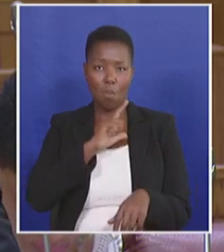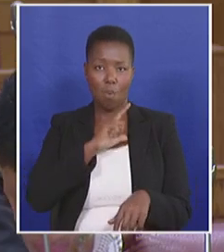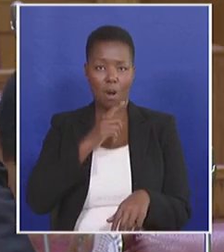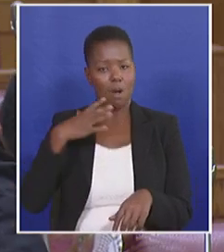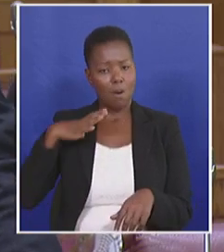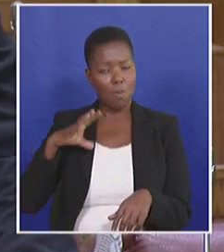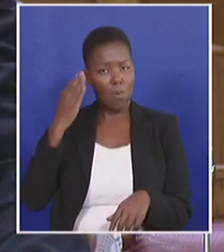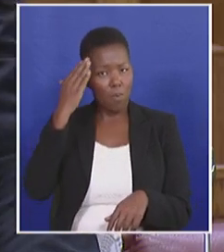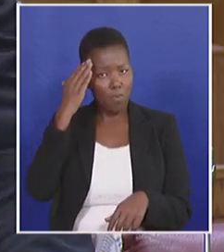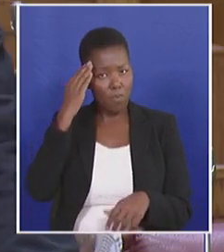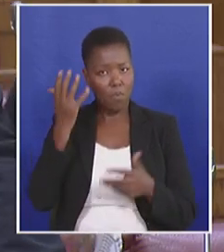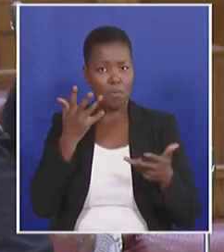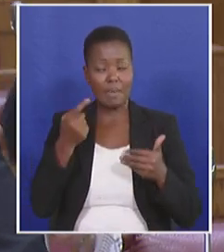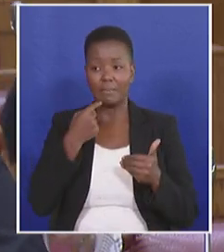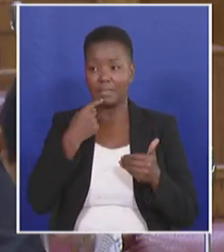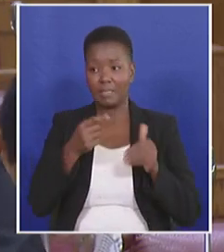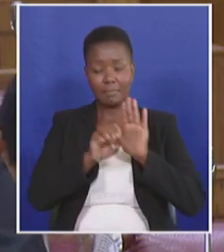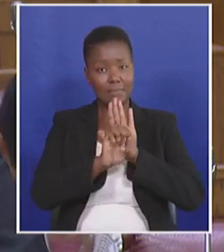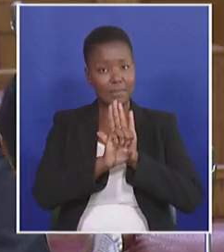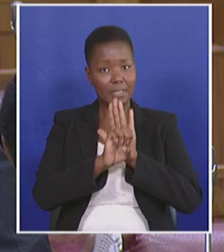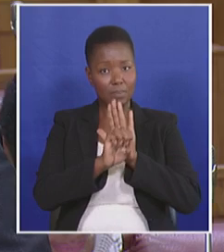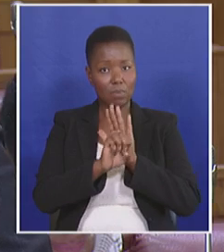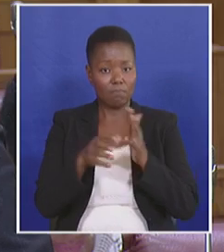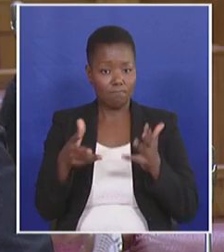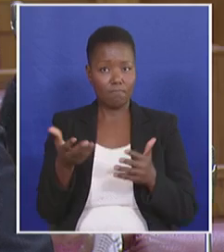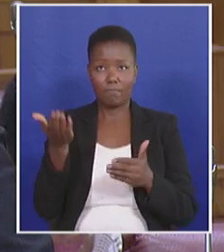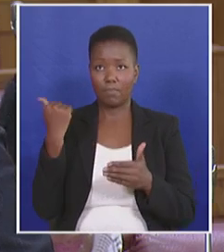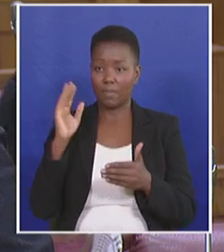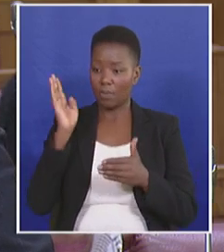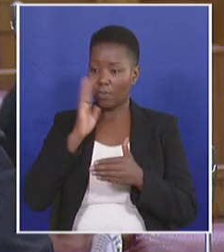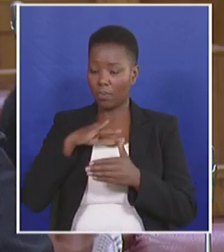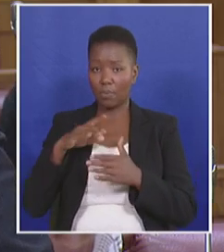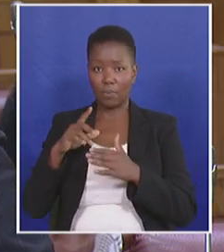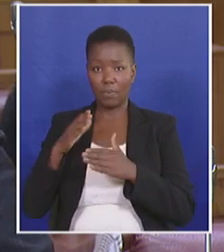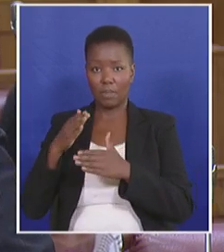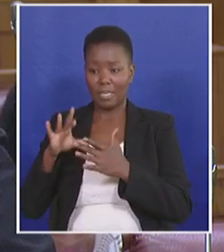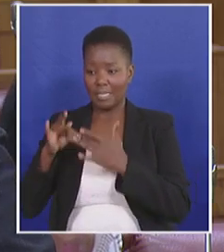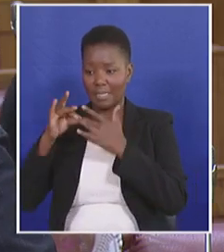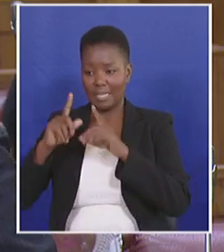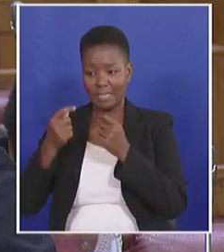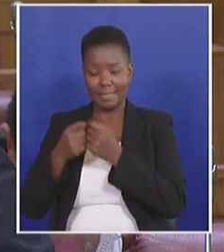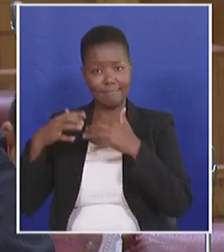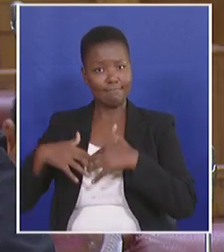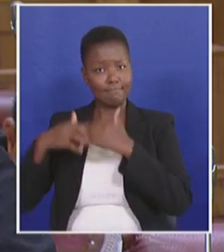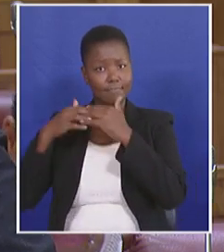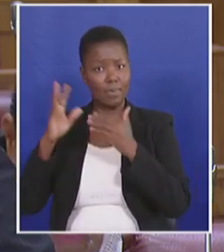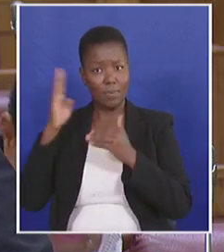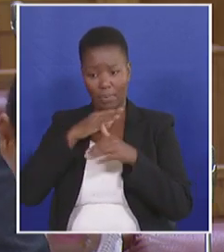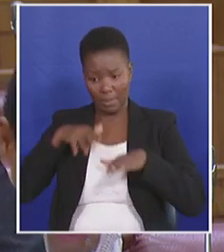know, for an example, is it true that we never set up a task team to deal with the issue of gangsterism in the Western Cape?